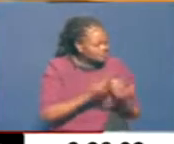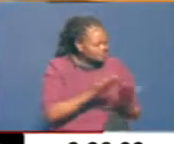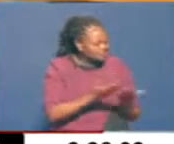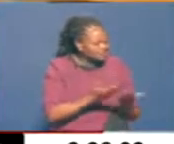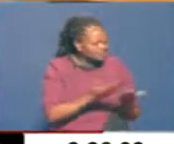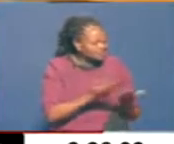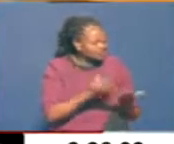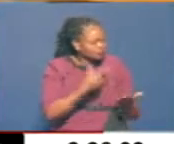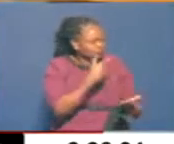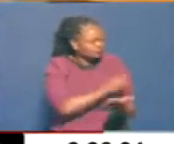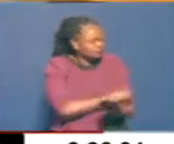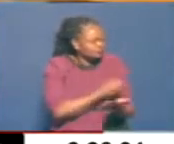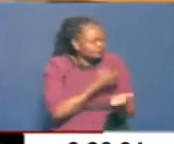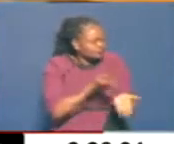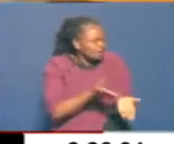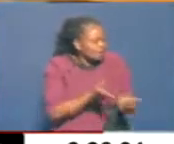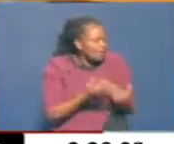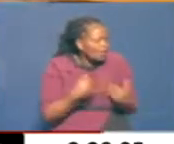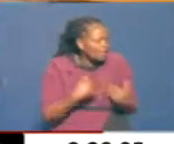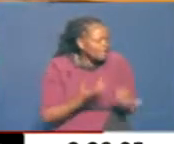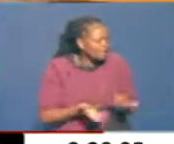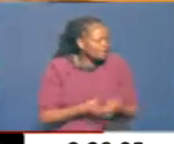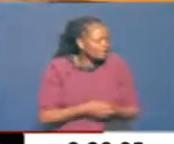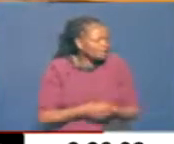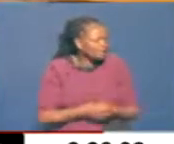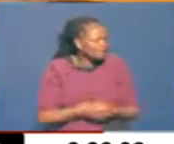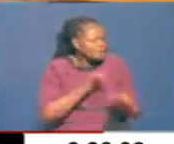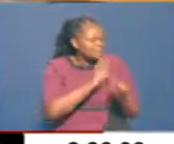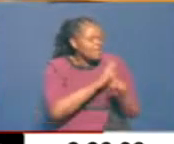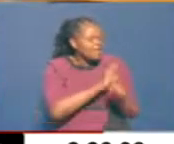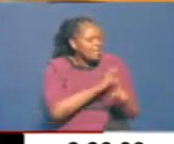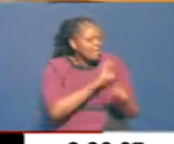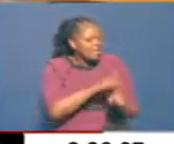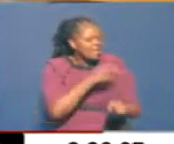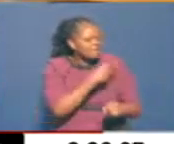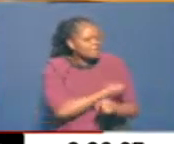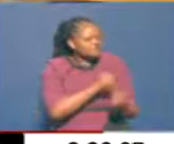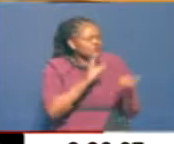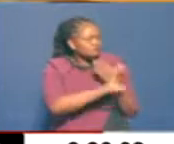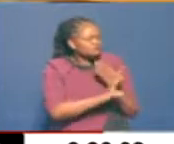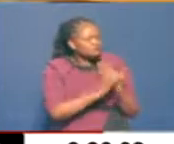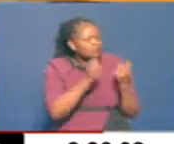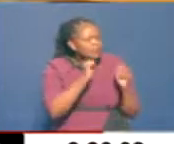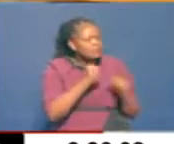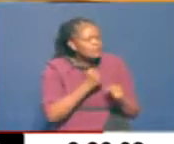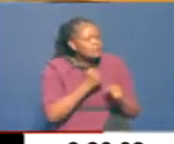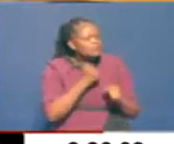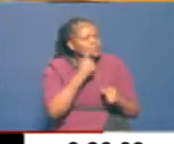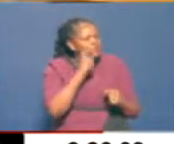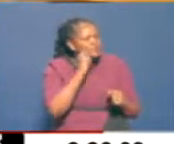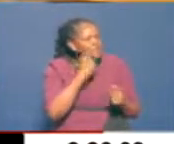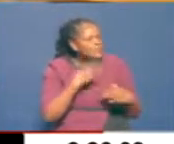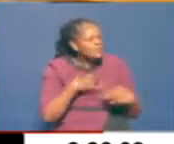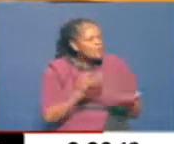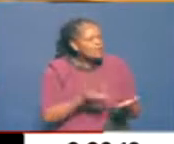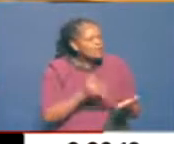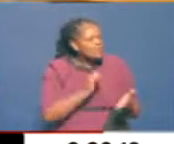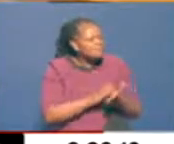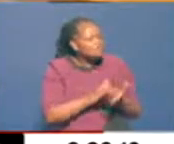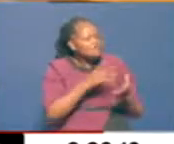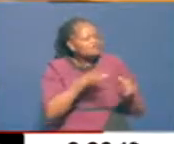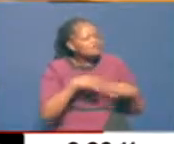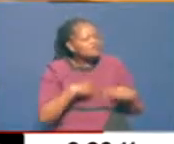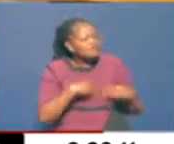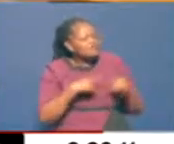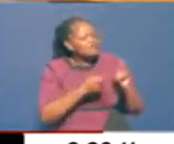doses. And right now we have several vaccines in the country. Mm-hmm. How do you assure Kenyans, the ones that have received, especially the